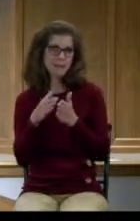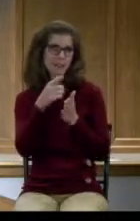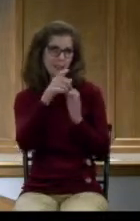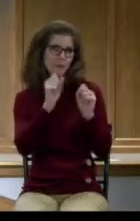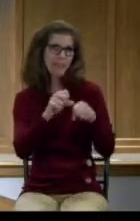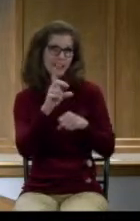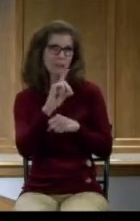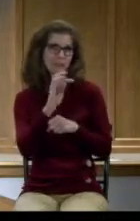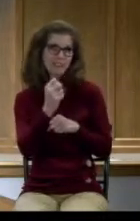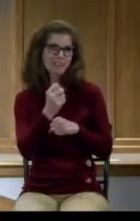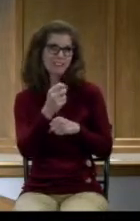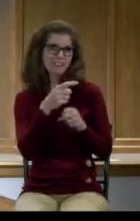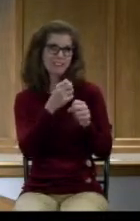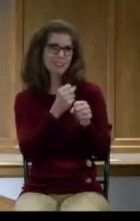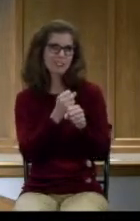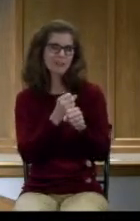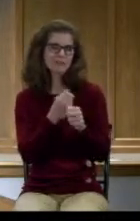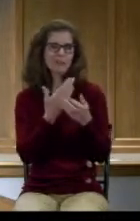Now, before I tell you the third